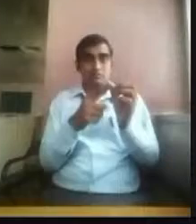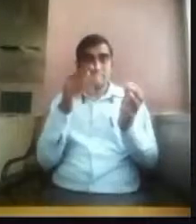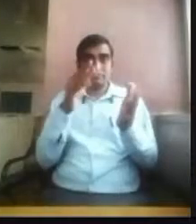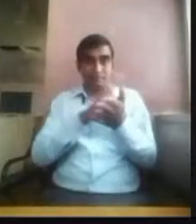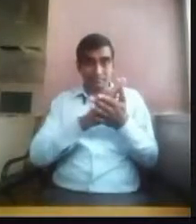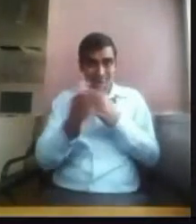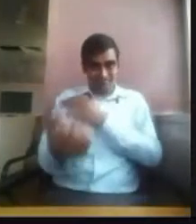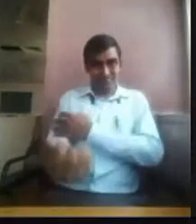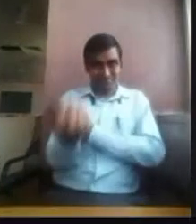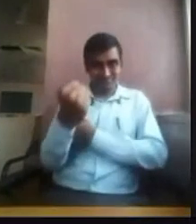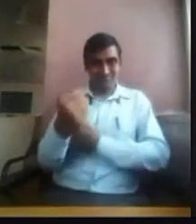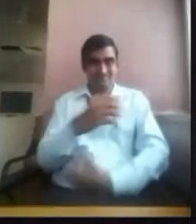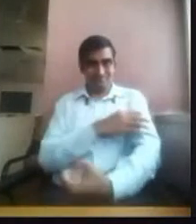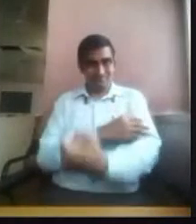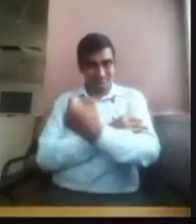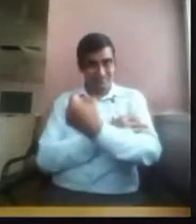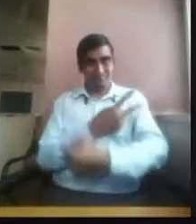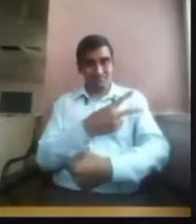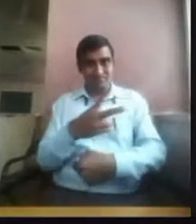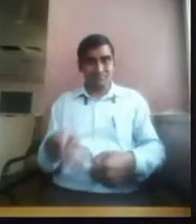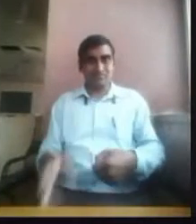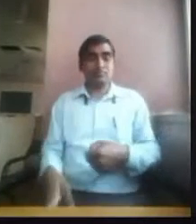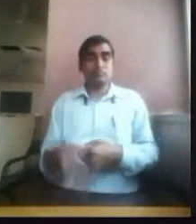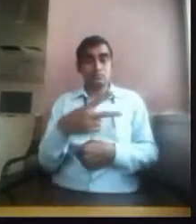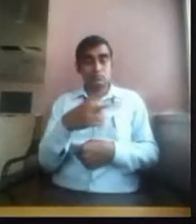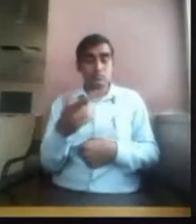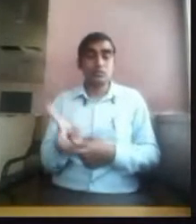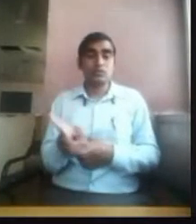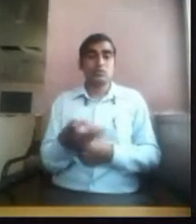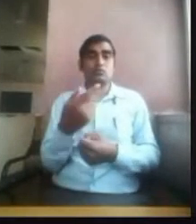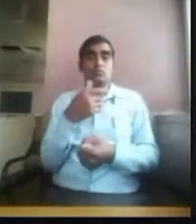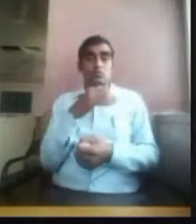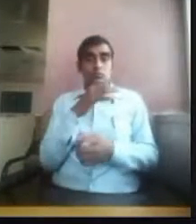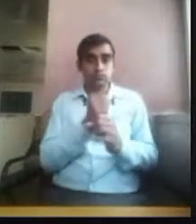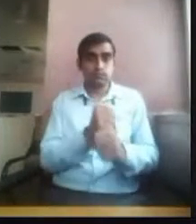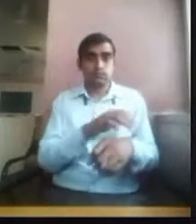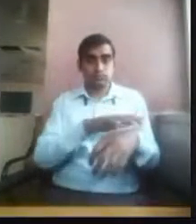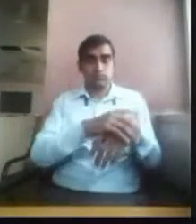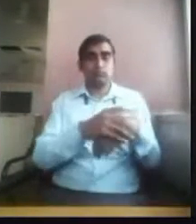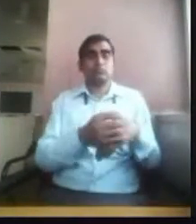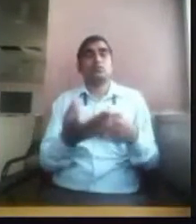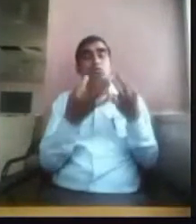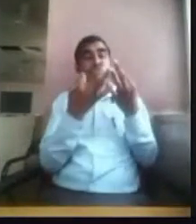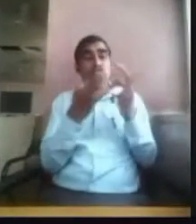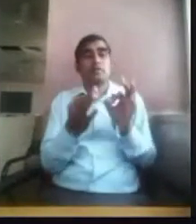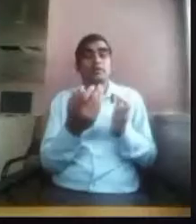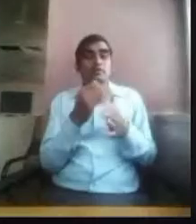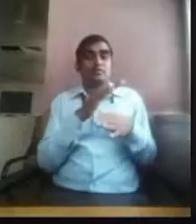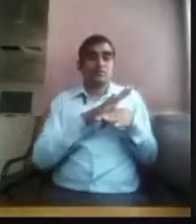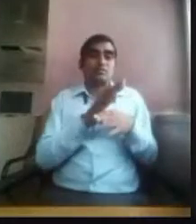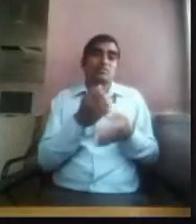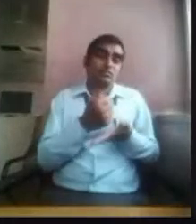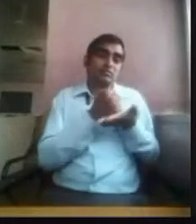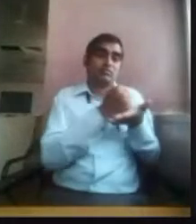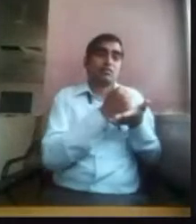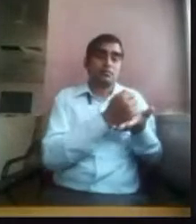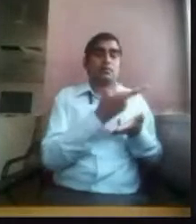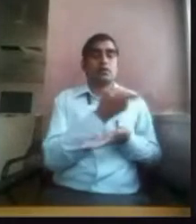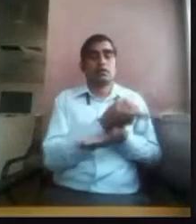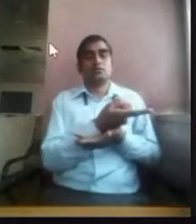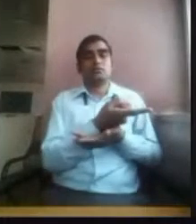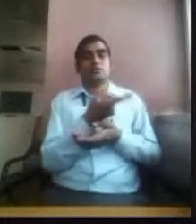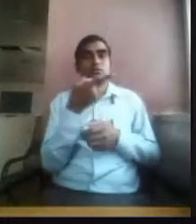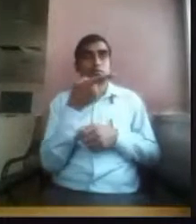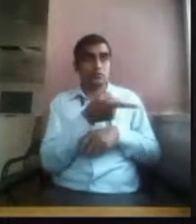And for instance, if there is any physiotherapy or acupressure or such services can be availed for